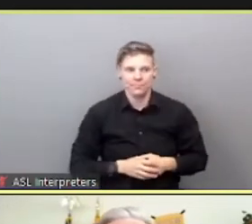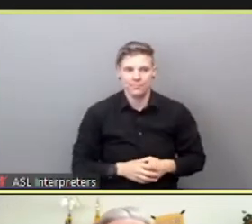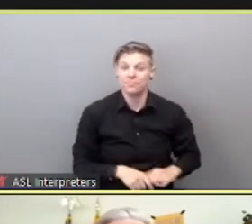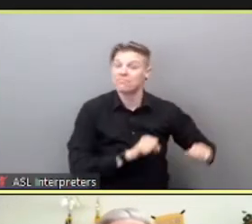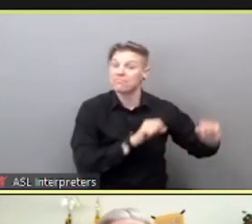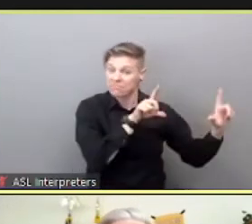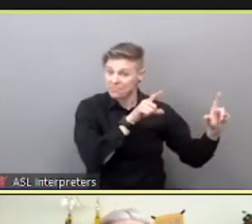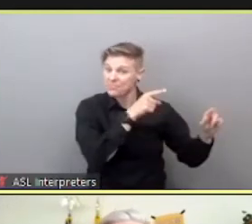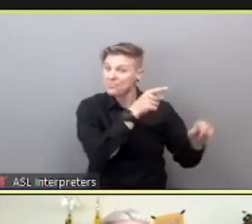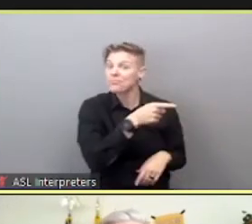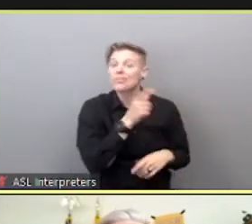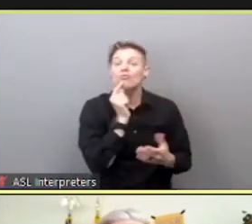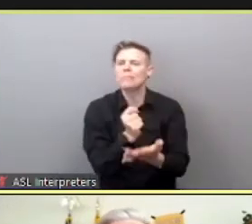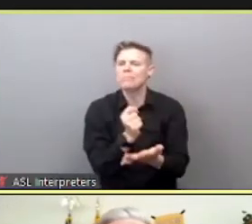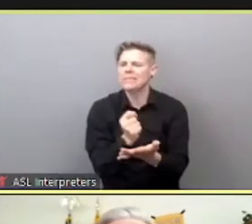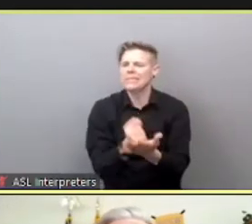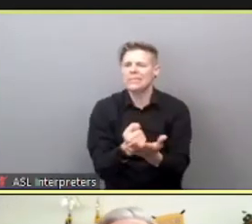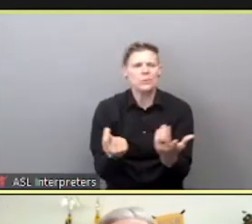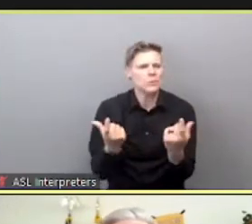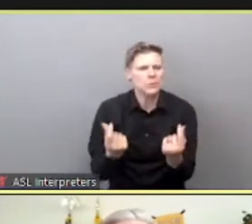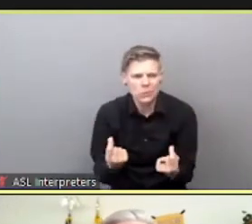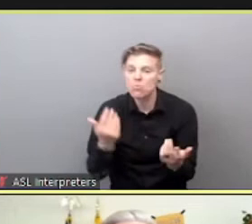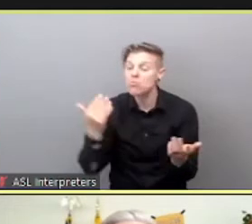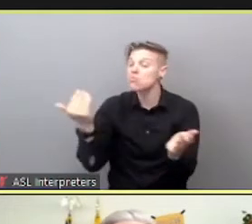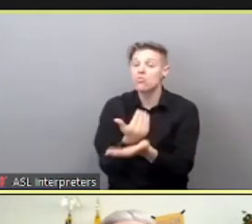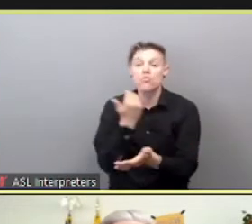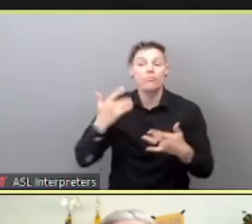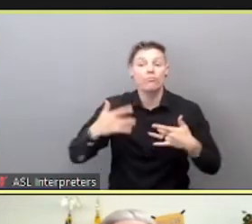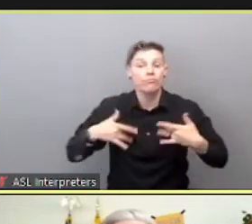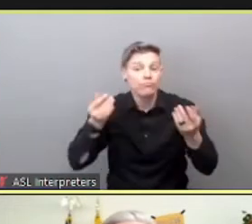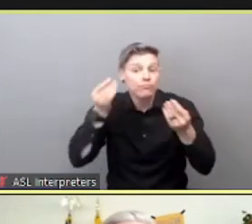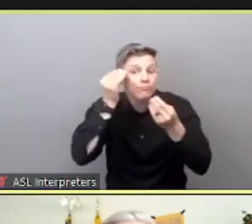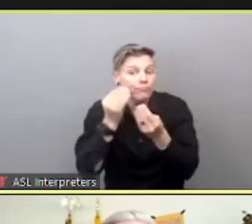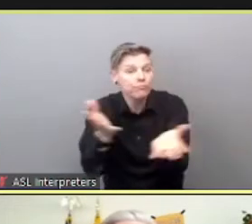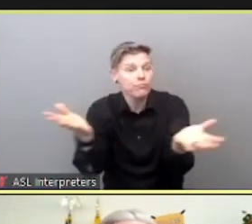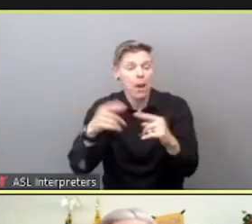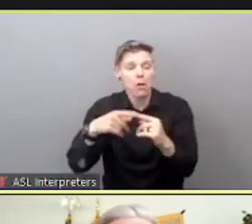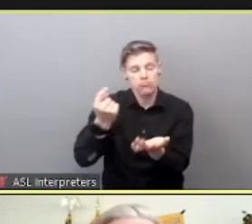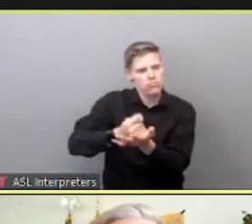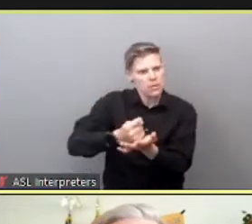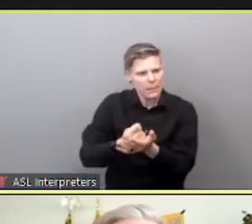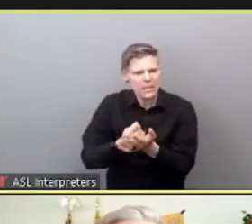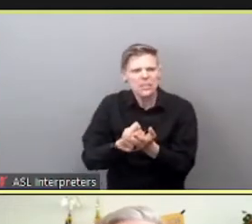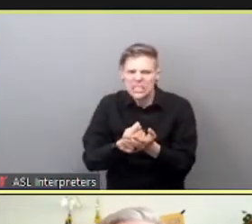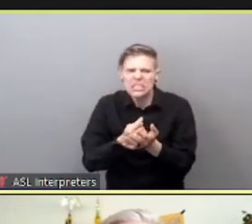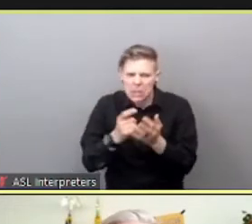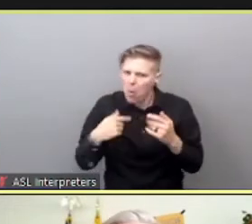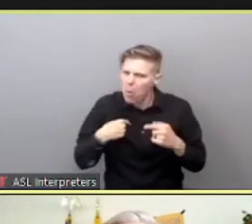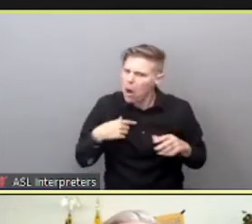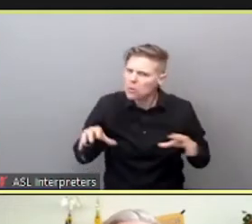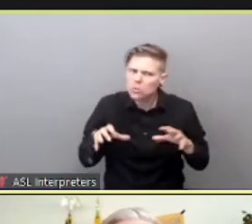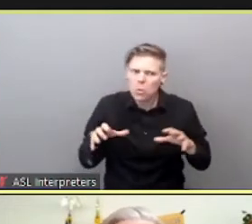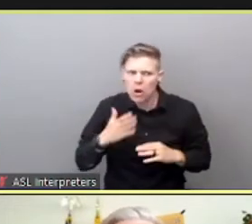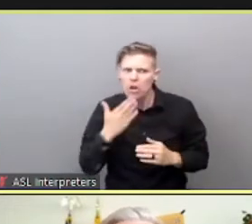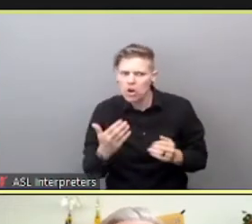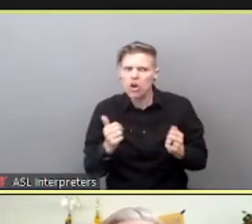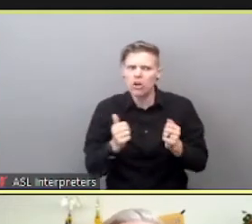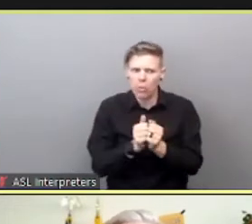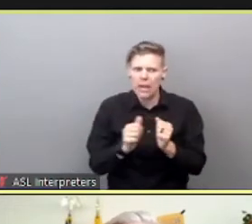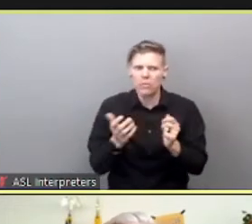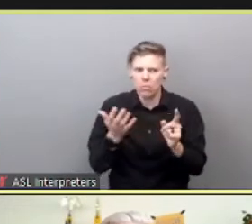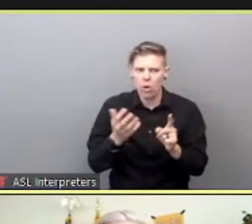news on the horizon. We continue to do well on the left with remdesivir, which is what we give to people admitted